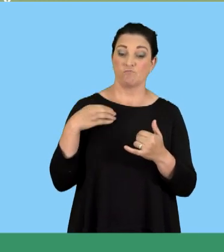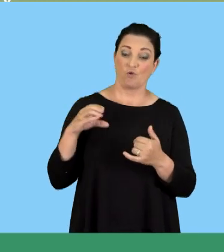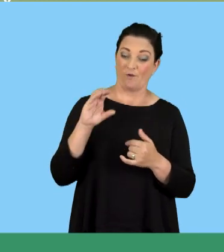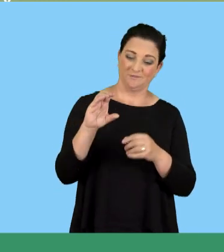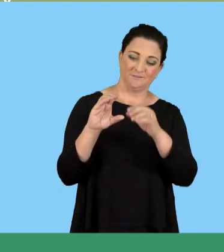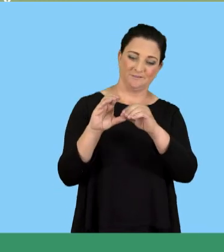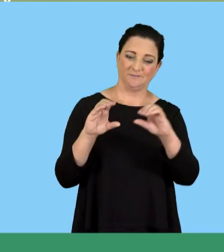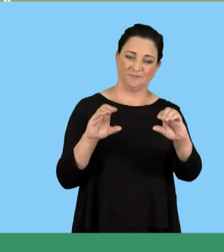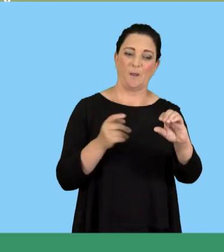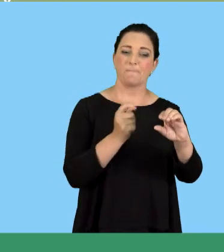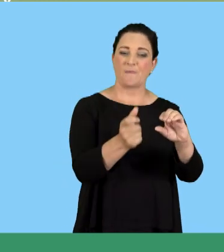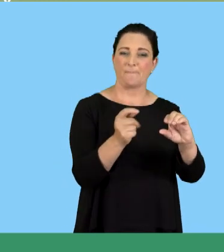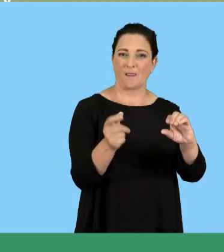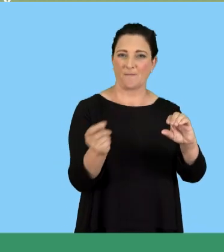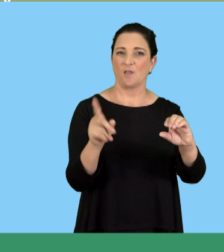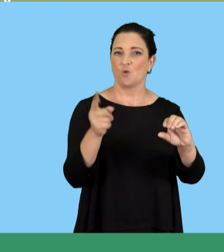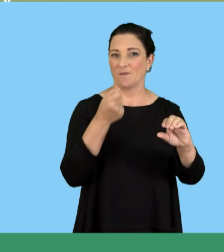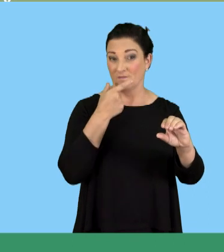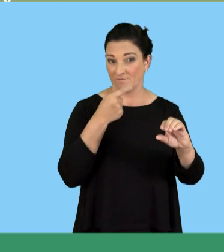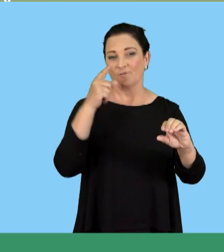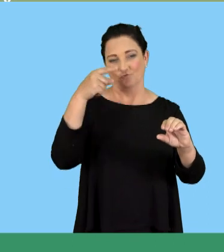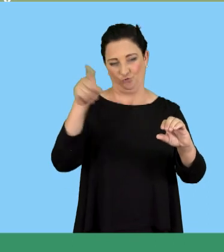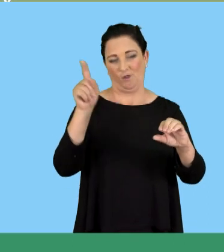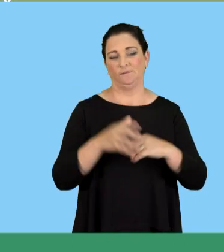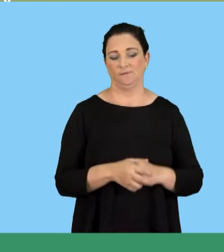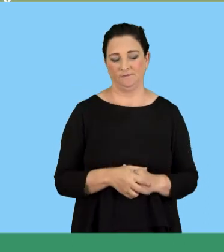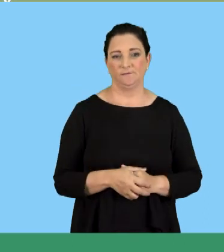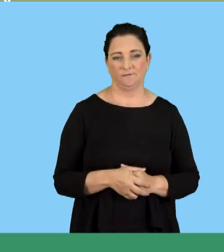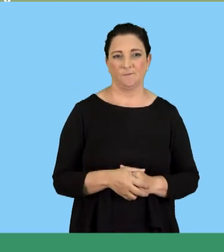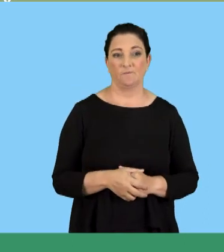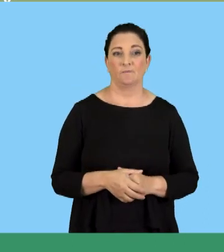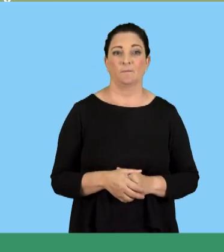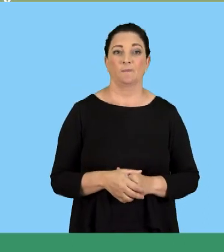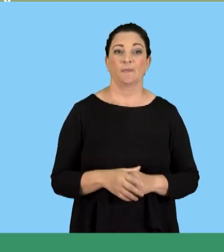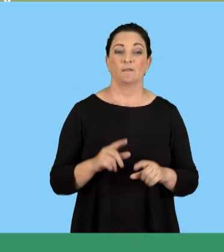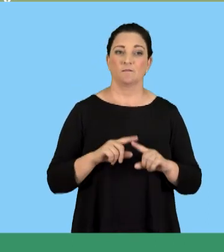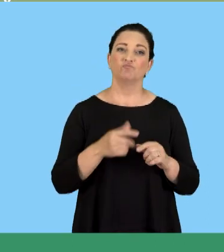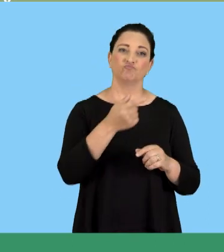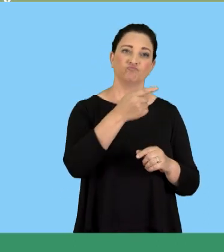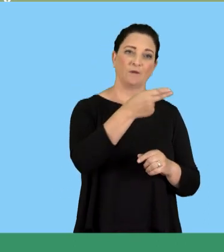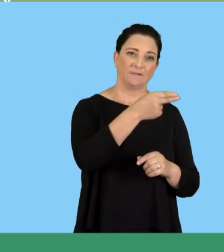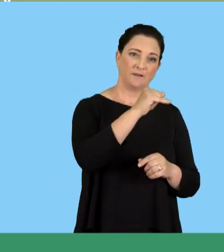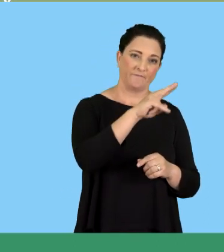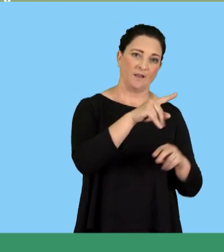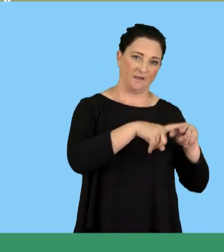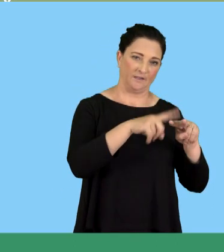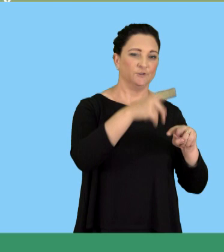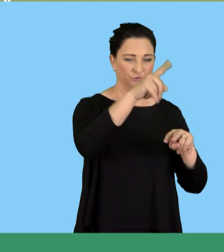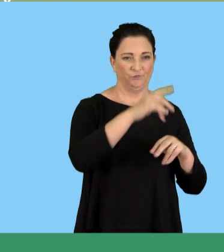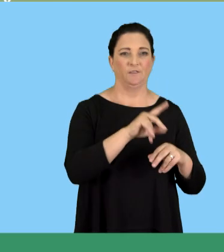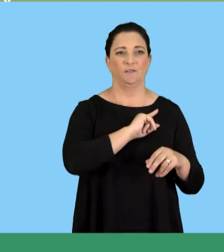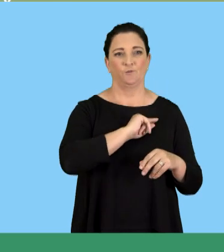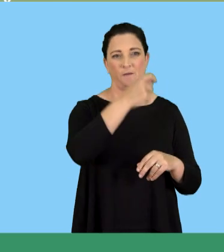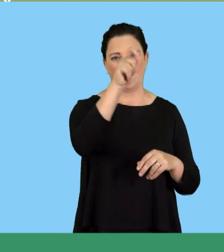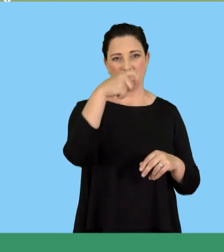antiretroviral treatment for their infected employees. That is correct. And the socioeconomic issue is correct as well. And